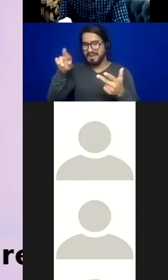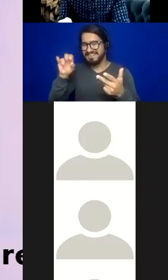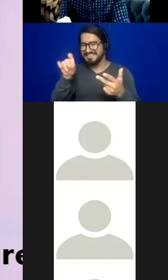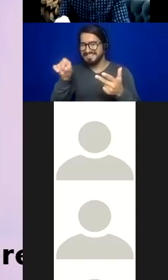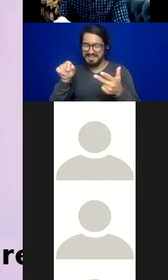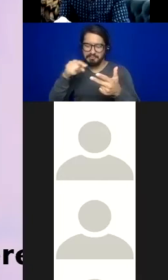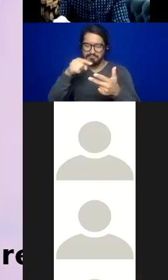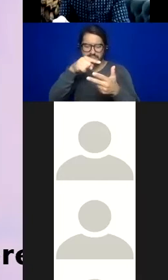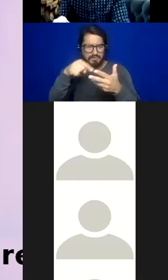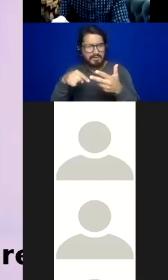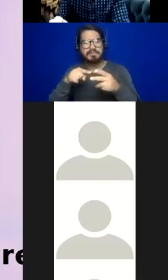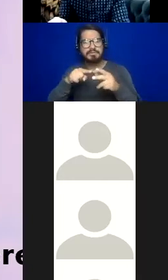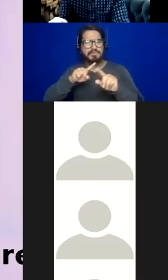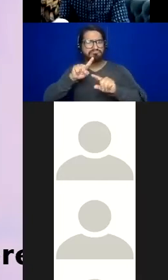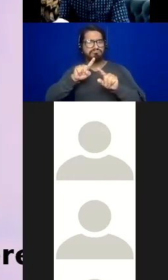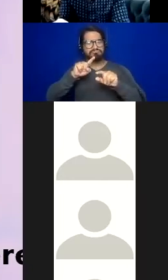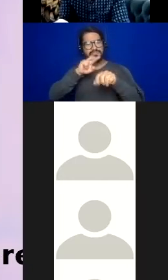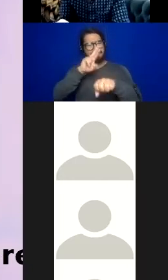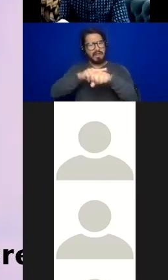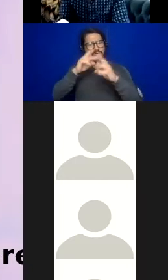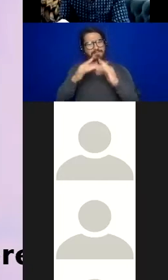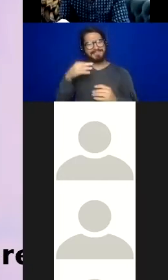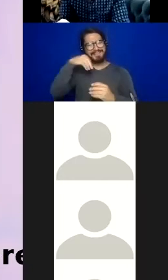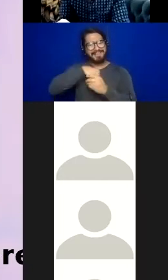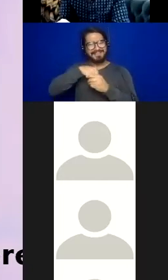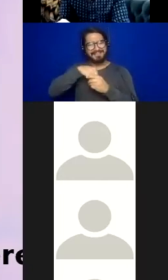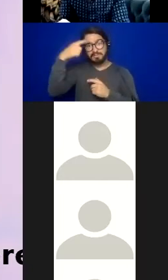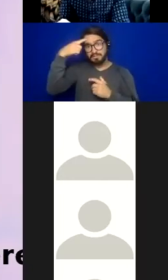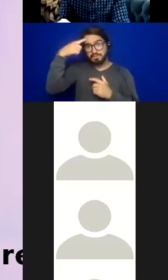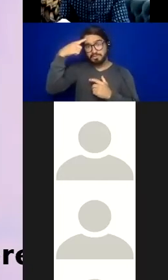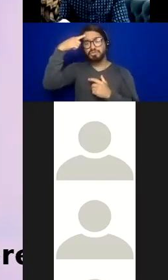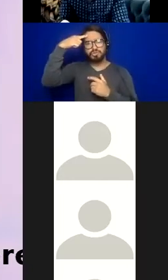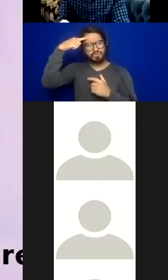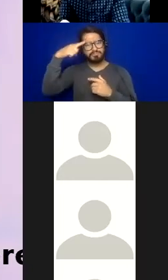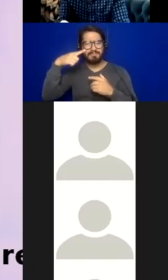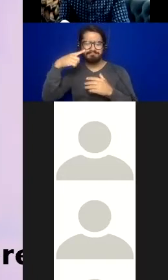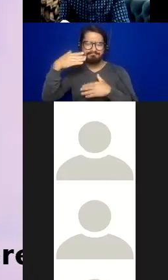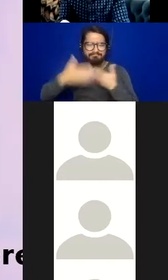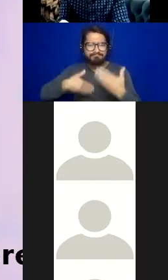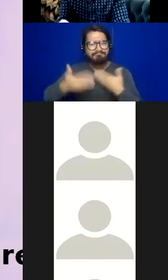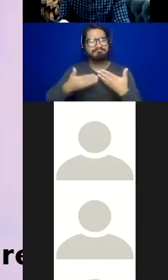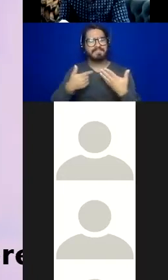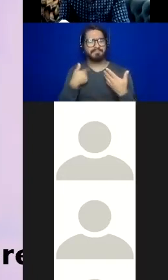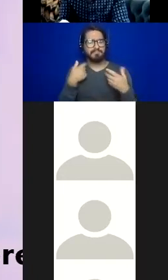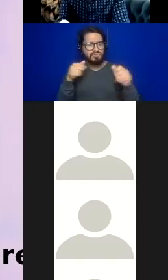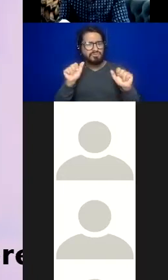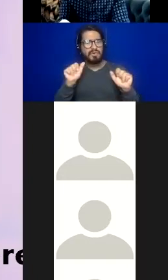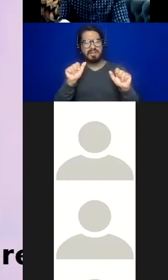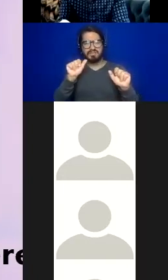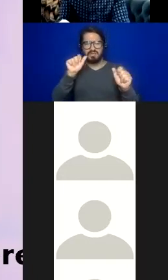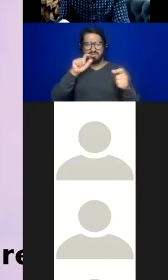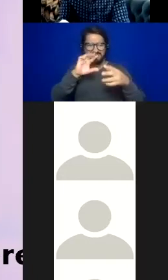Our society pathologizes these conditions and focuses on trying to cure them. I am trying to flip the narrative so